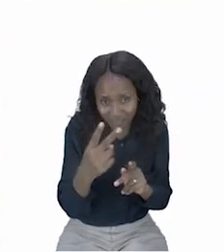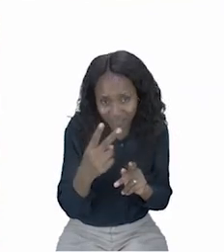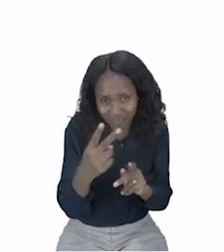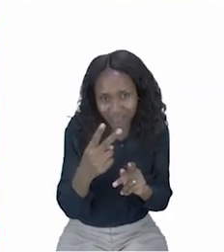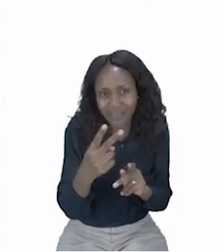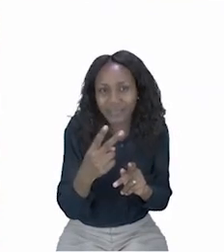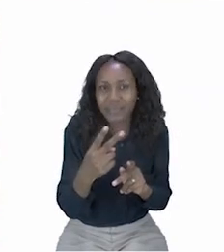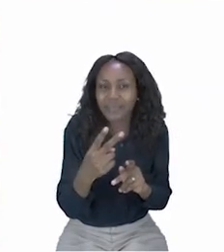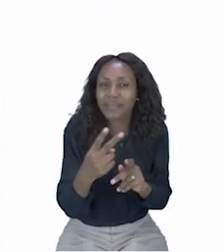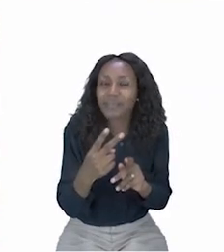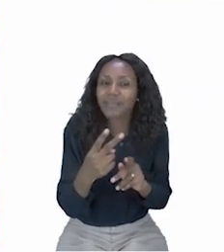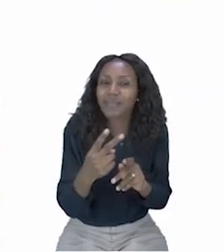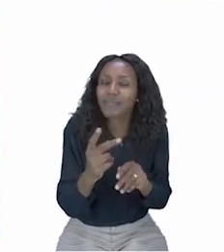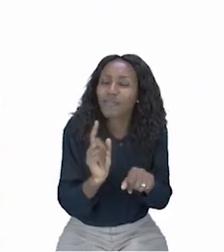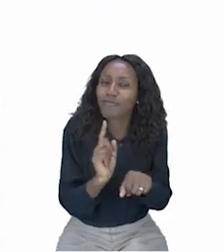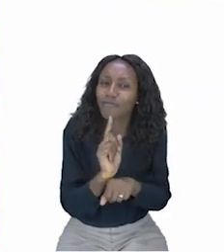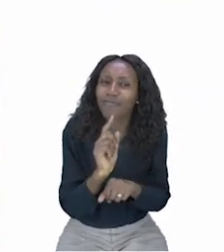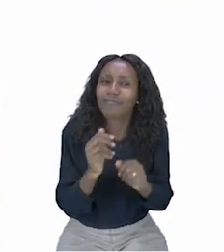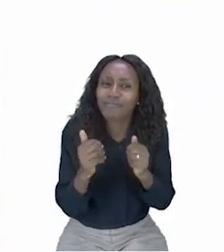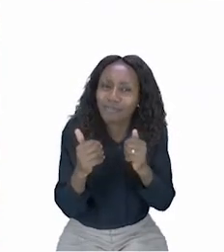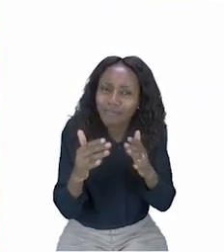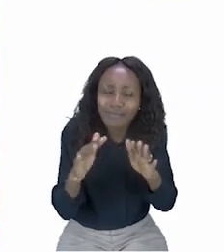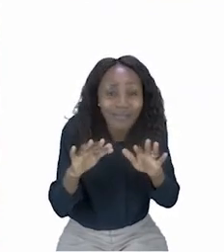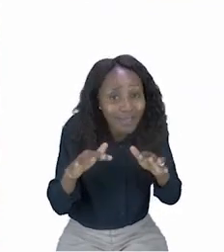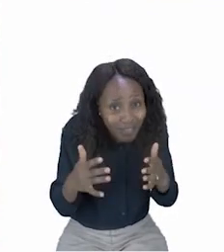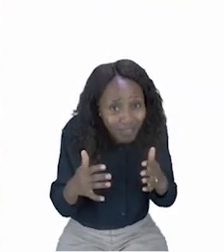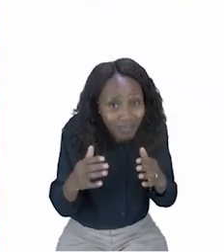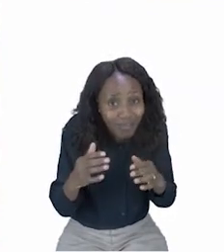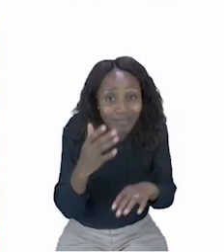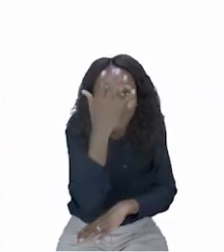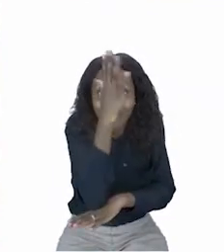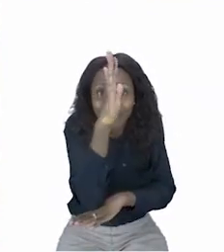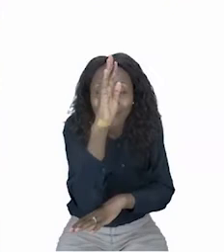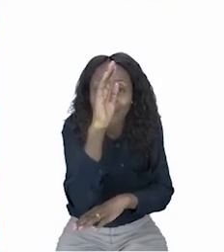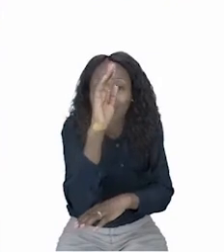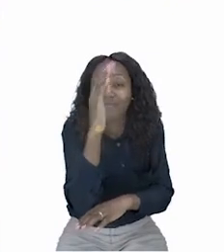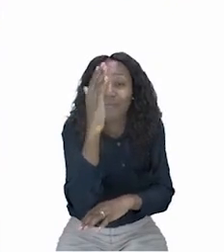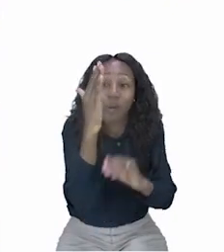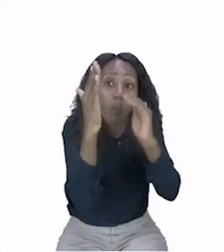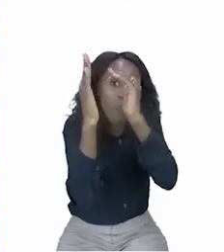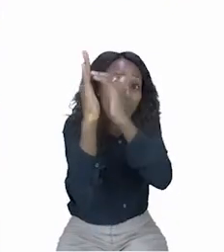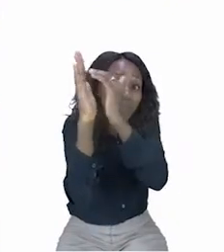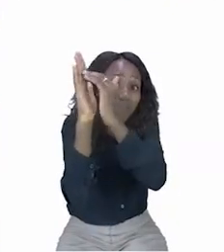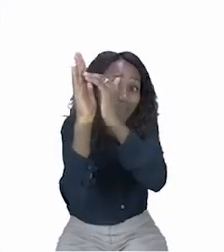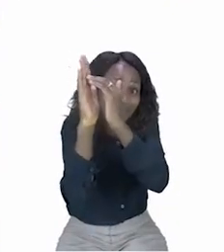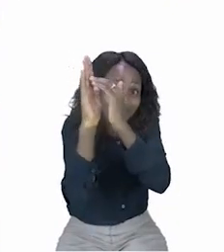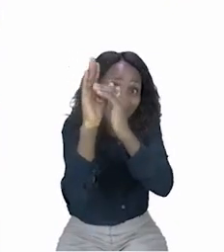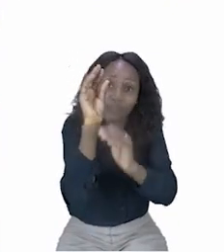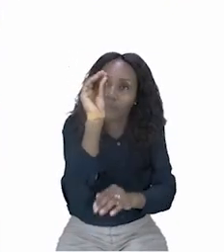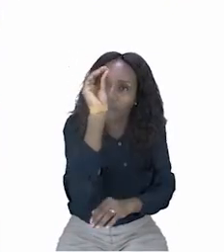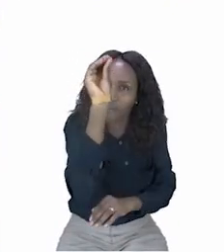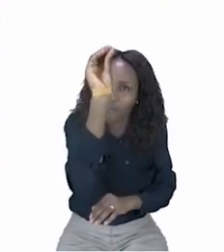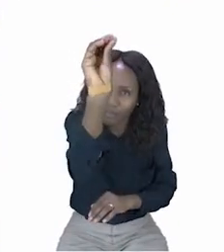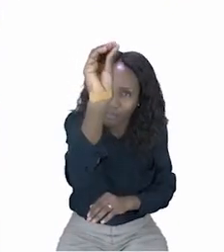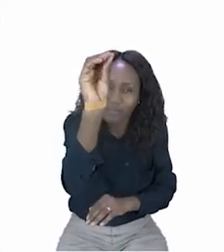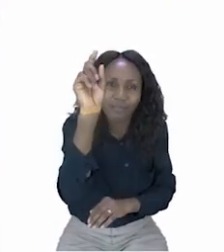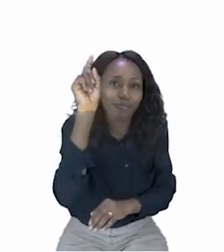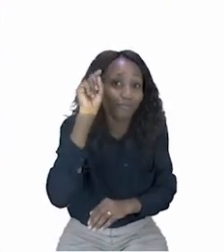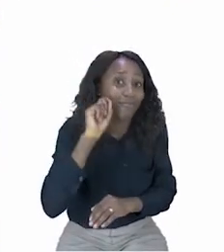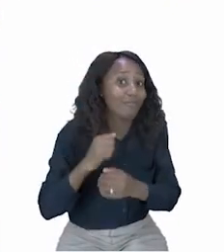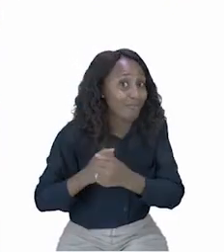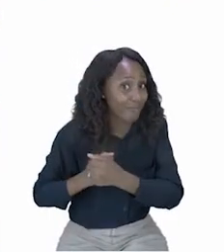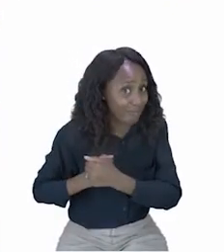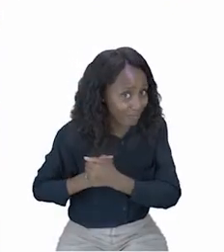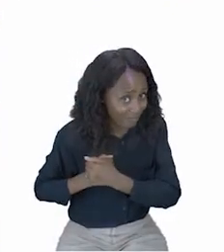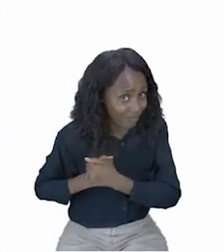are going to start at the top of our family tree. We have our grandfather, and he is